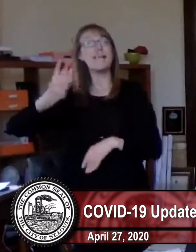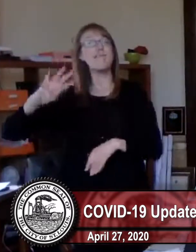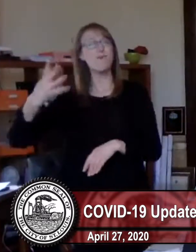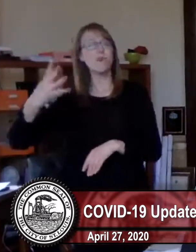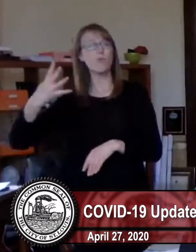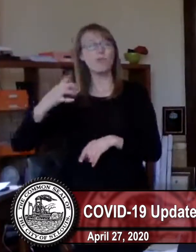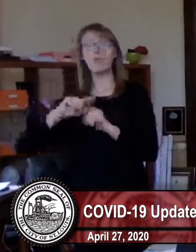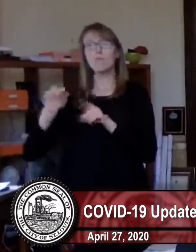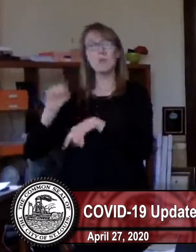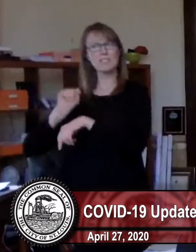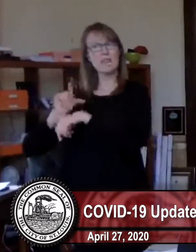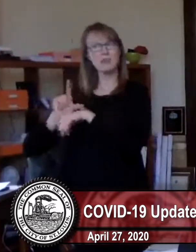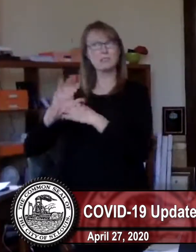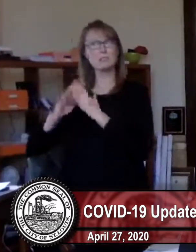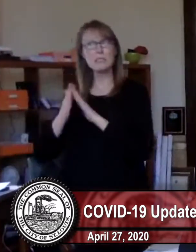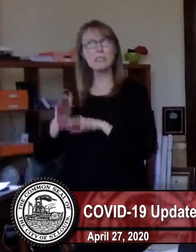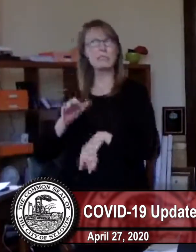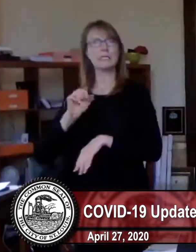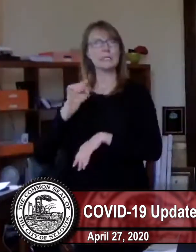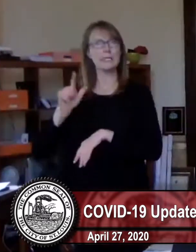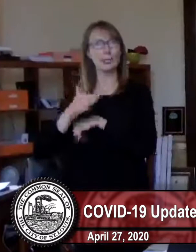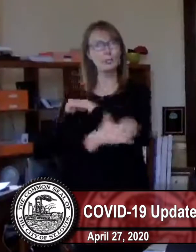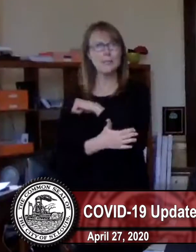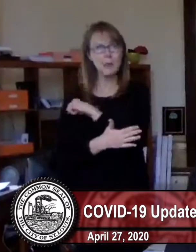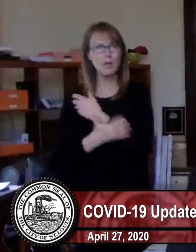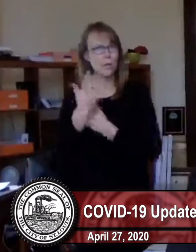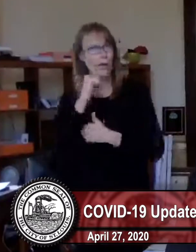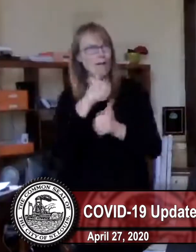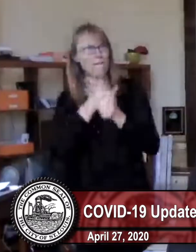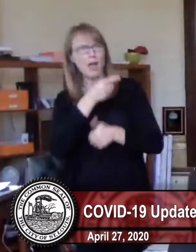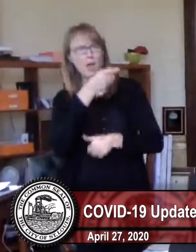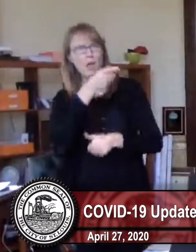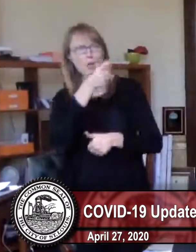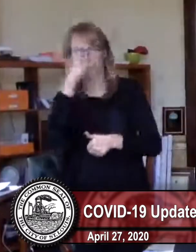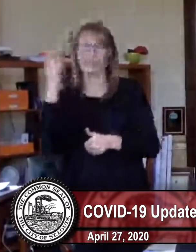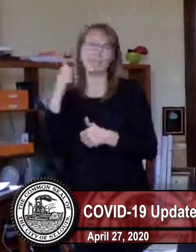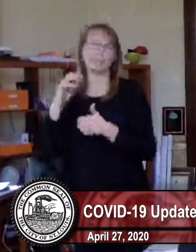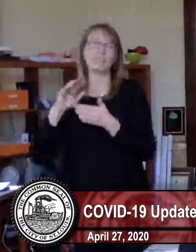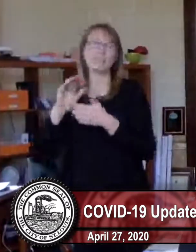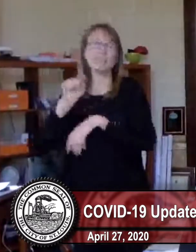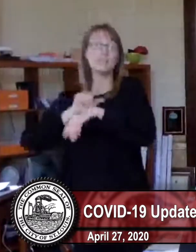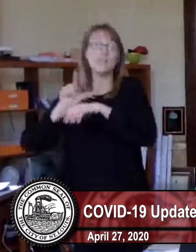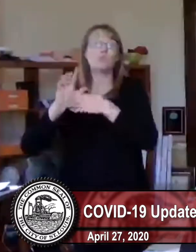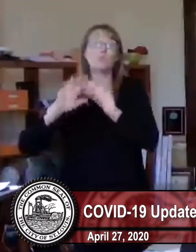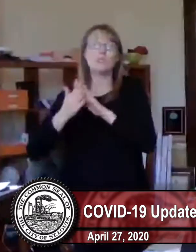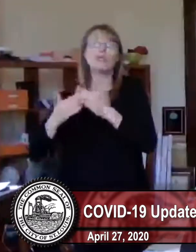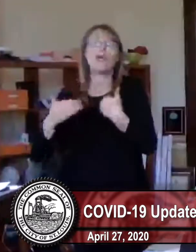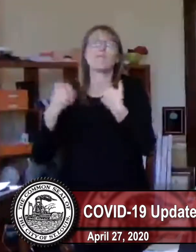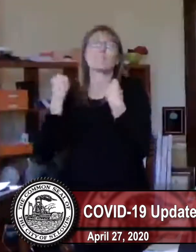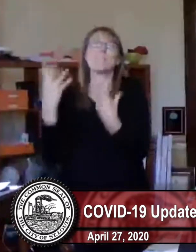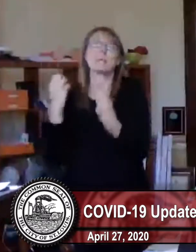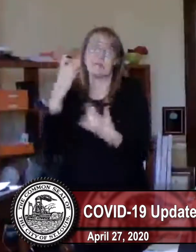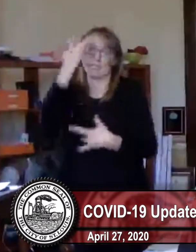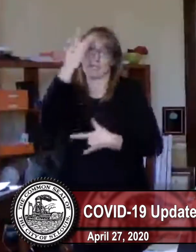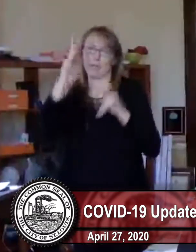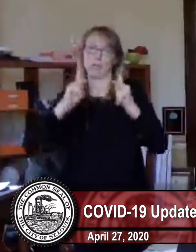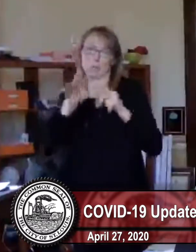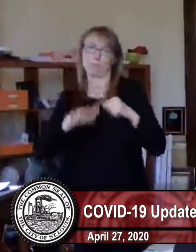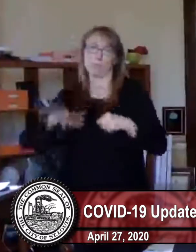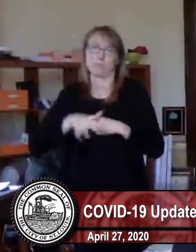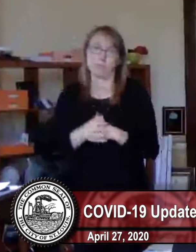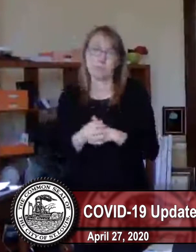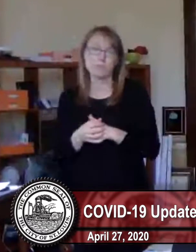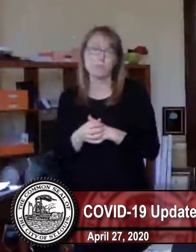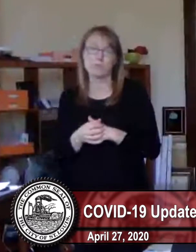city following the state's lead on that? Because the city has so many cases. The state of Missouri has 114 counties